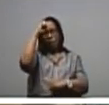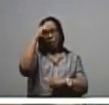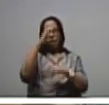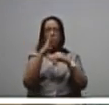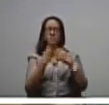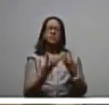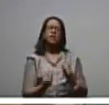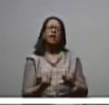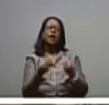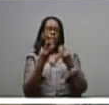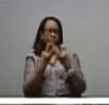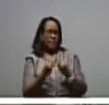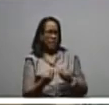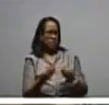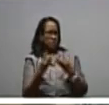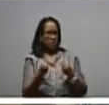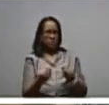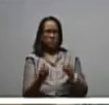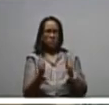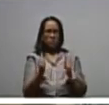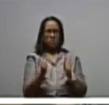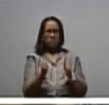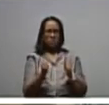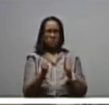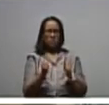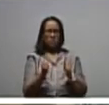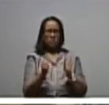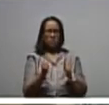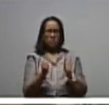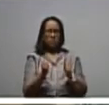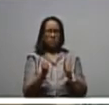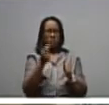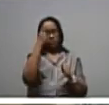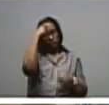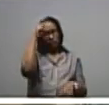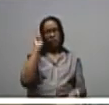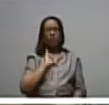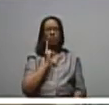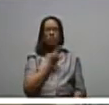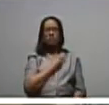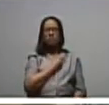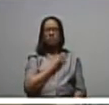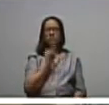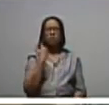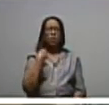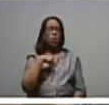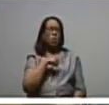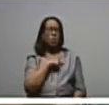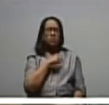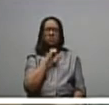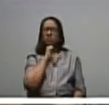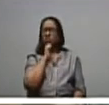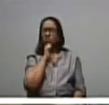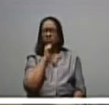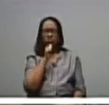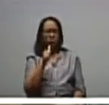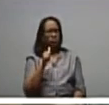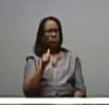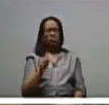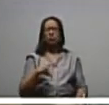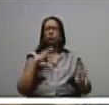all-compassionate. So we should be free from fear. His providence is going to watch over